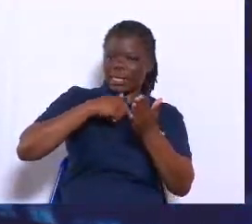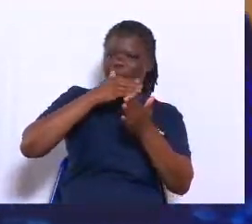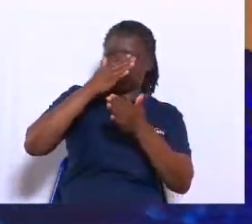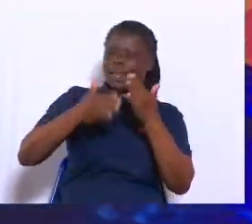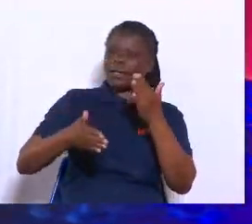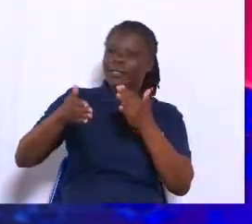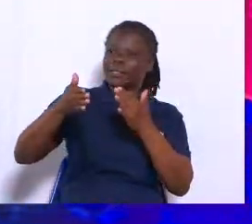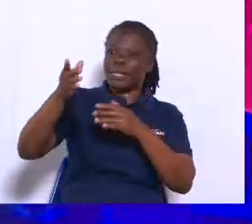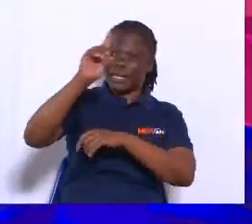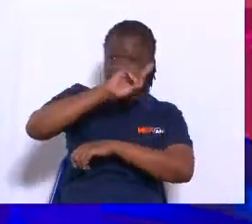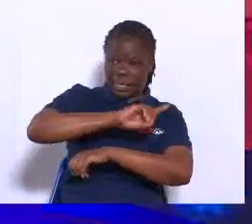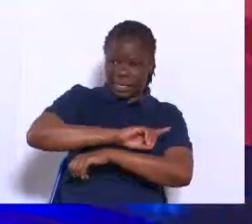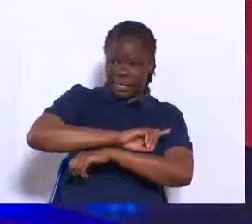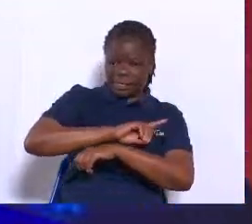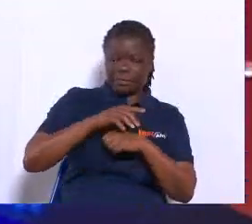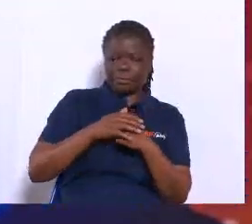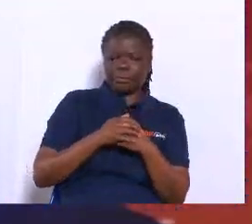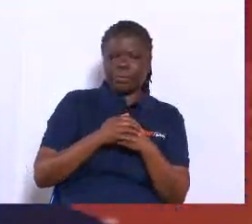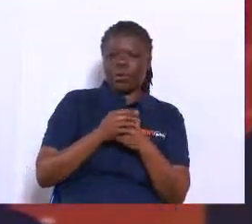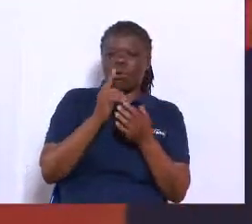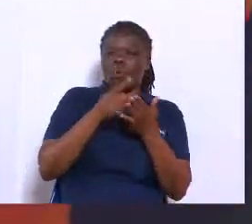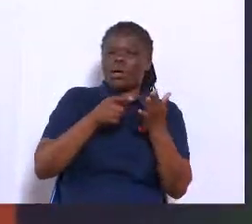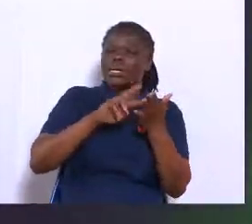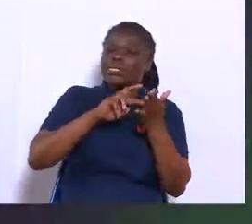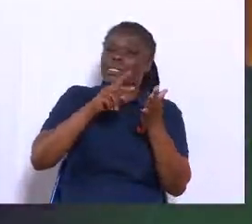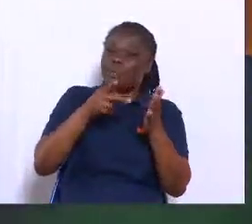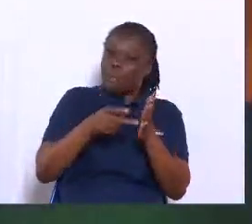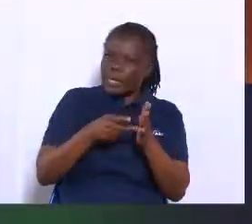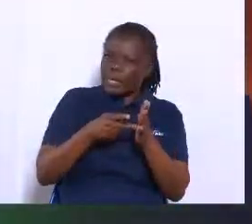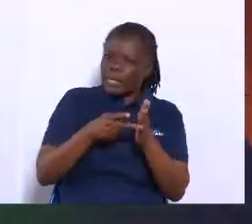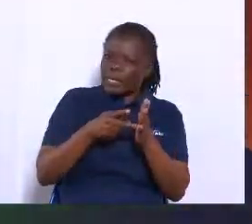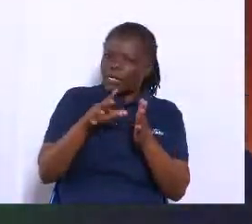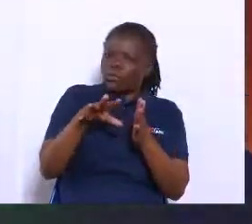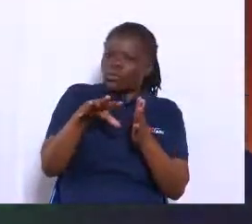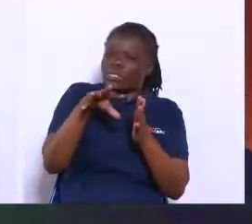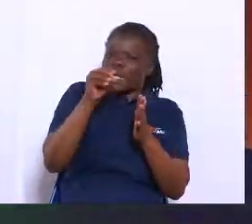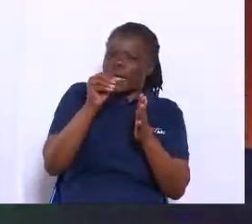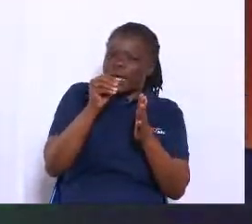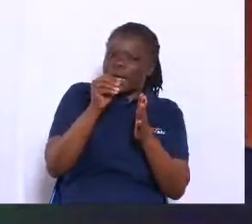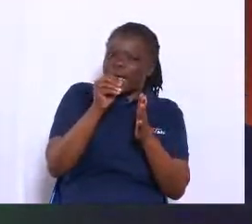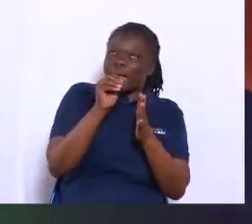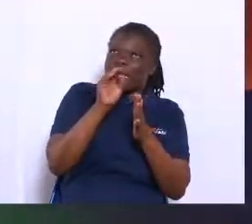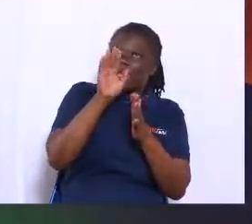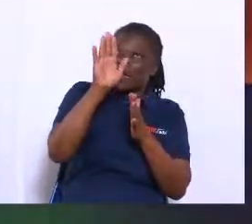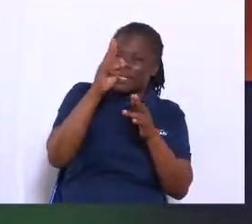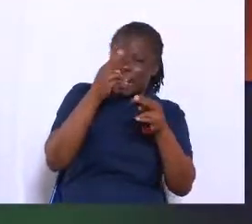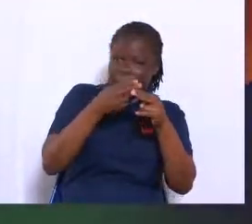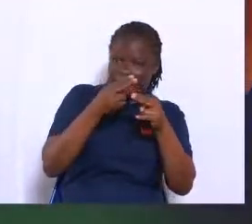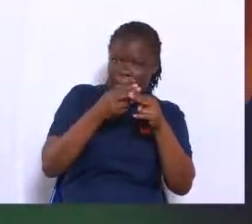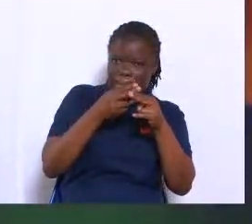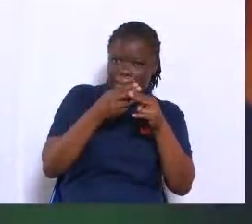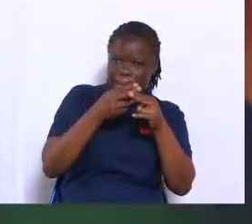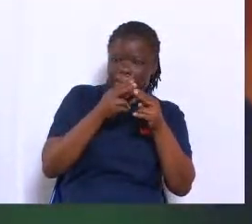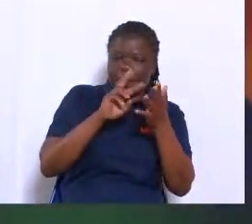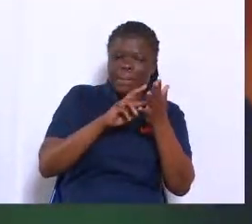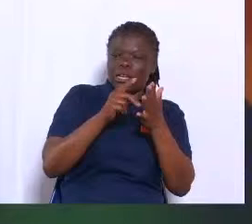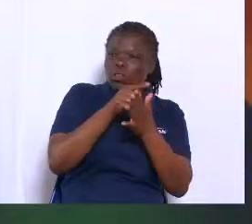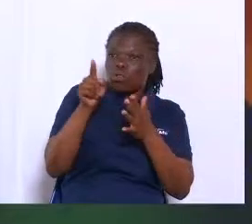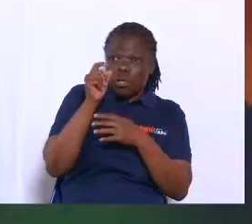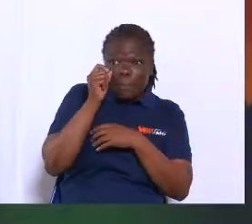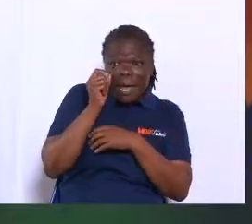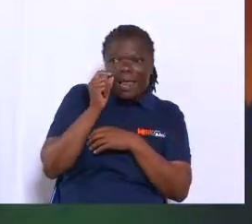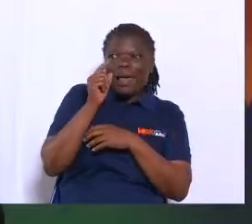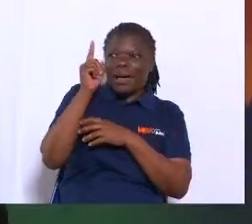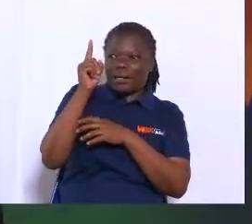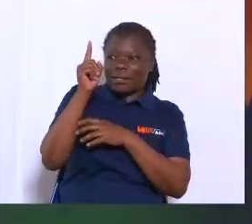being deceived? What does it mean to take heed? It means to be alert. In